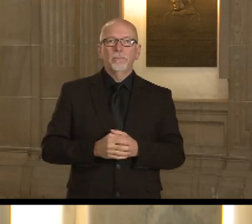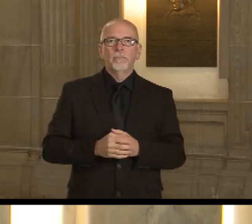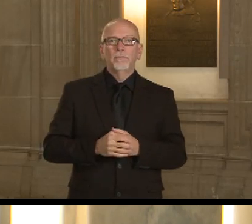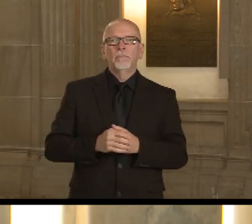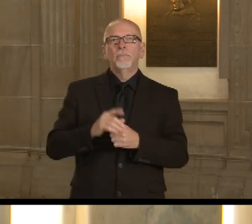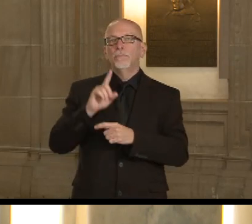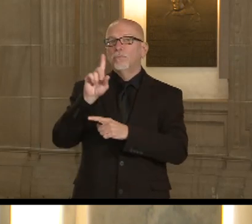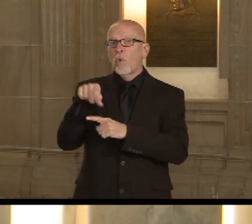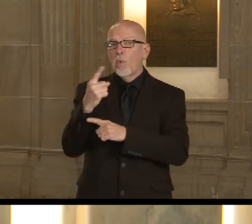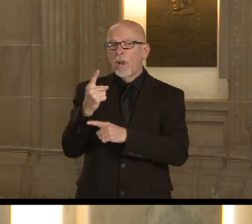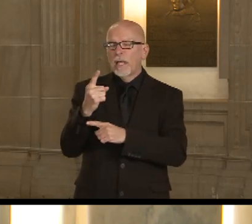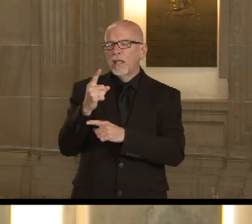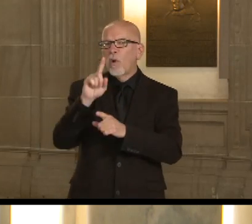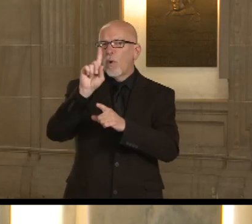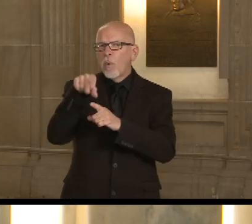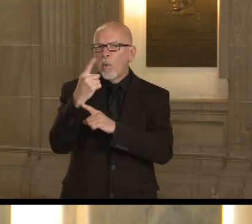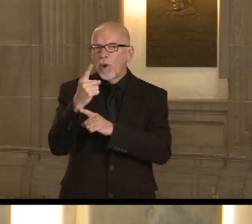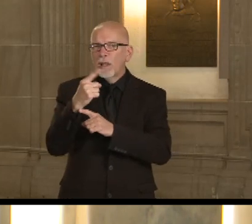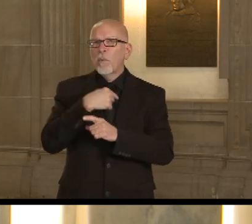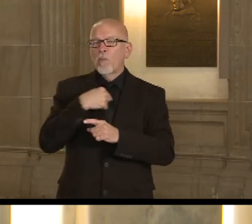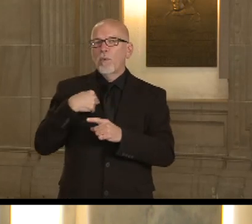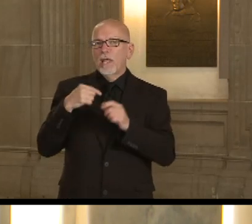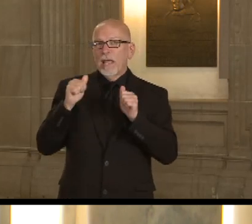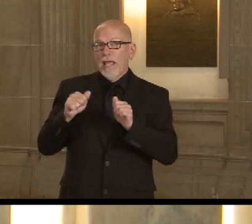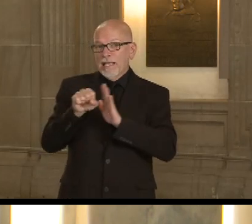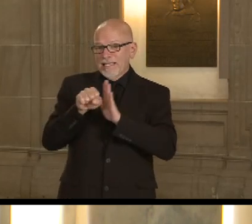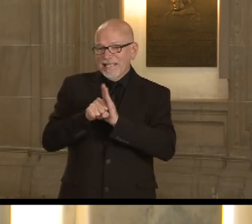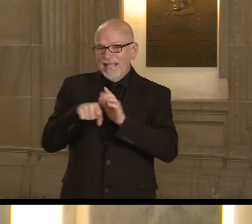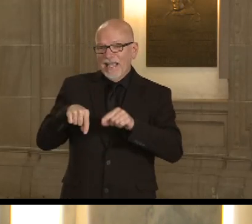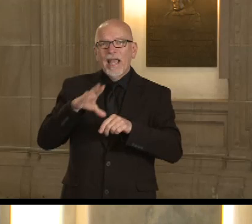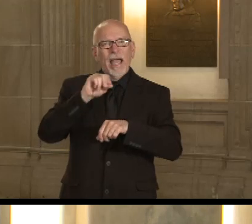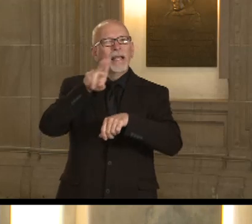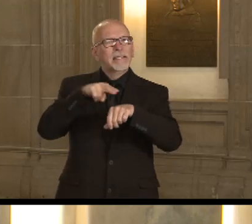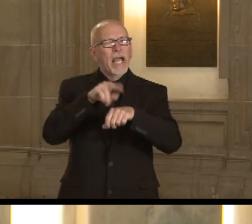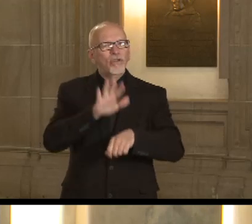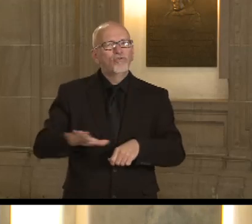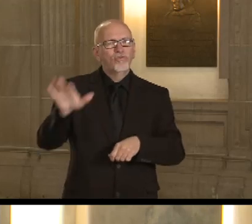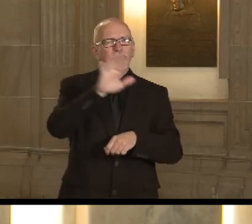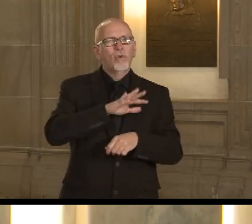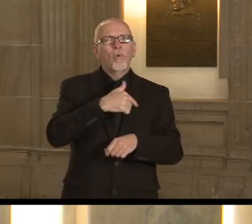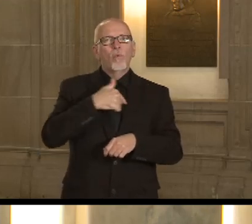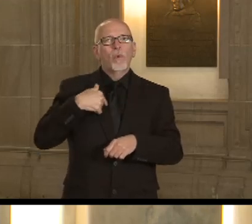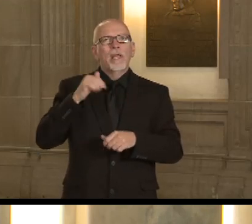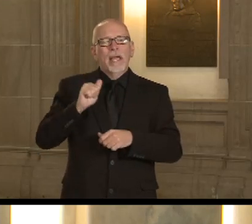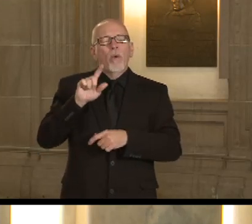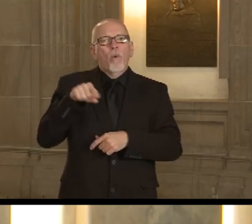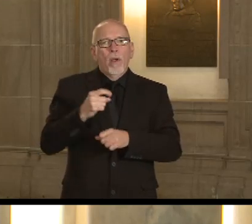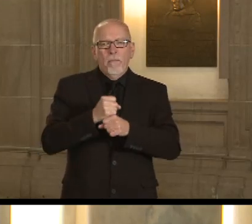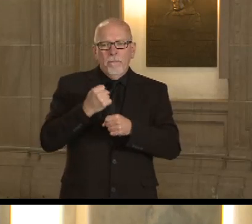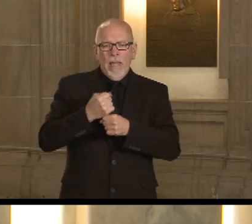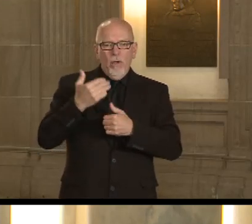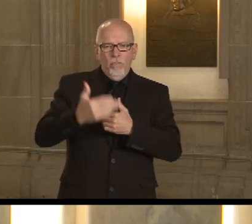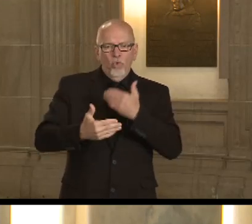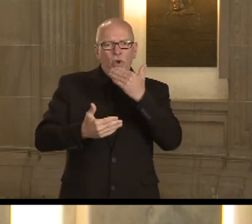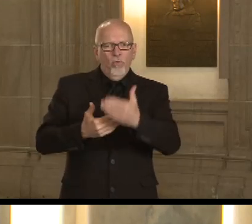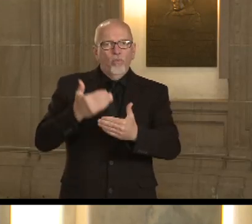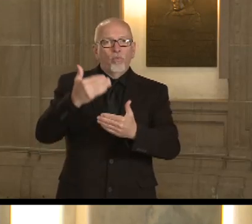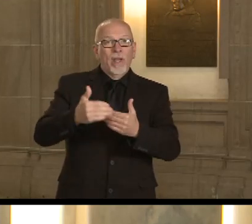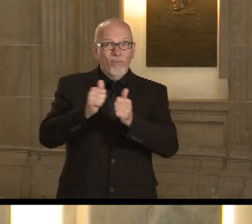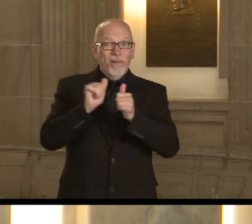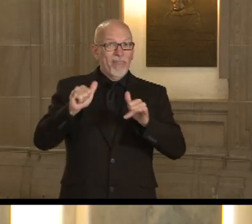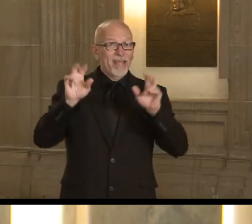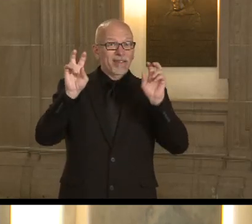Only then can we as a state and a nation make systemic progress on topics that